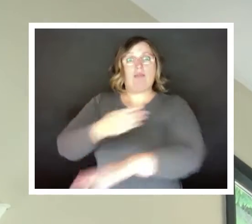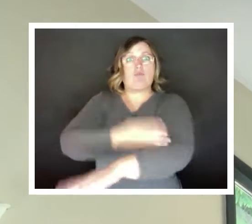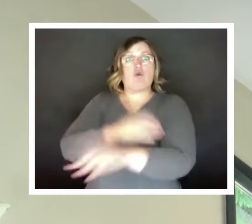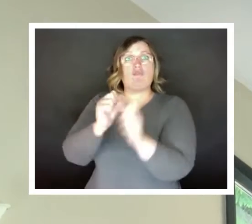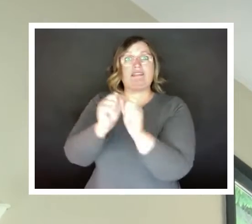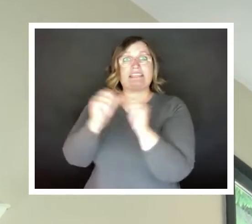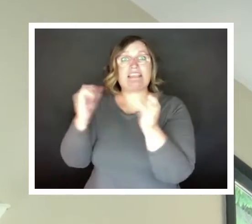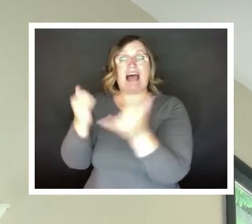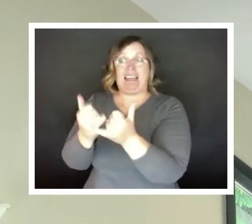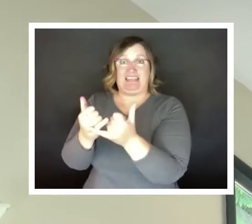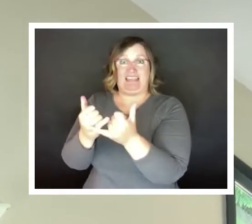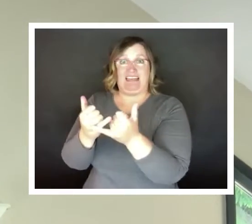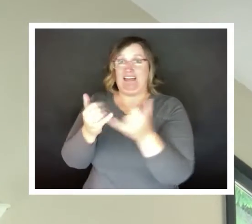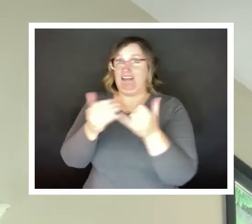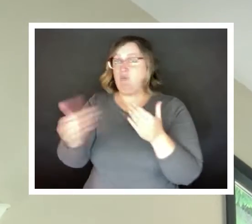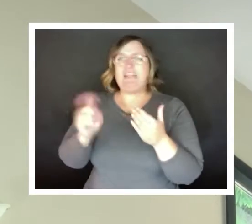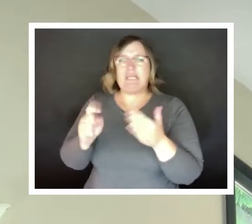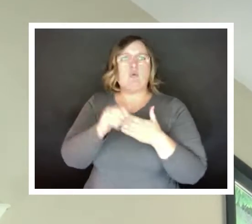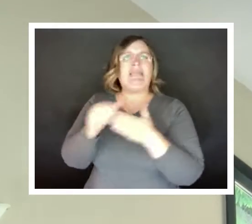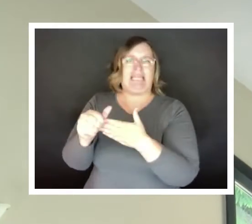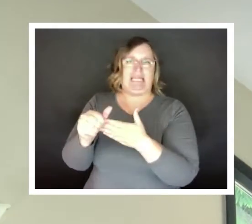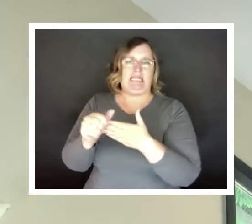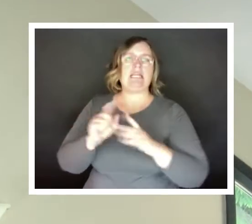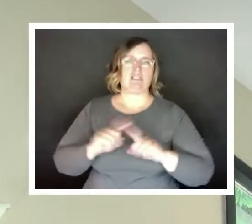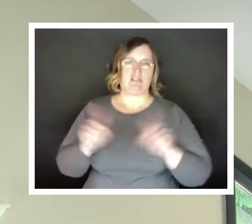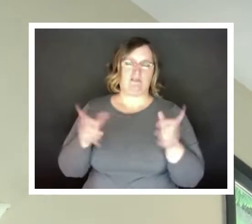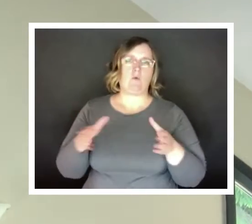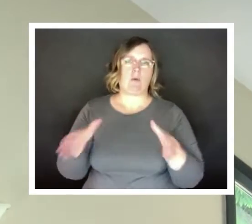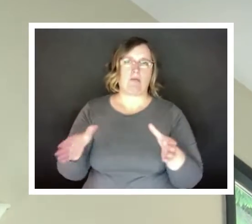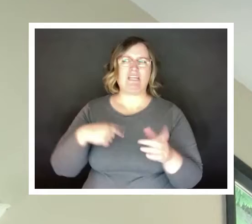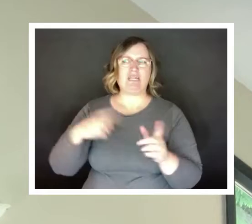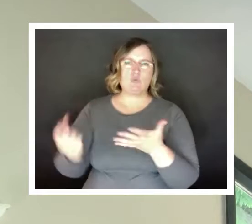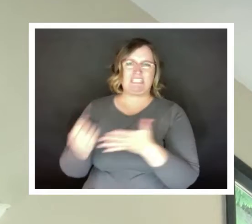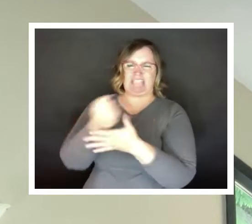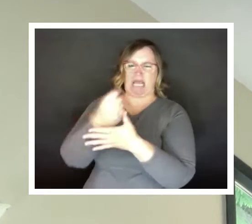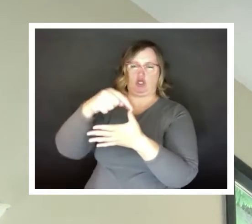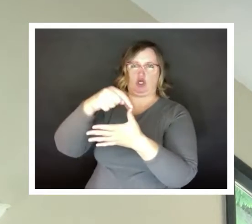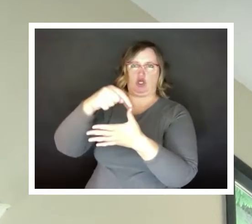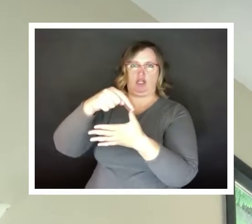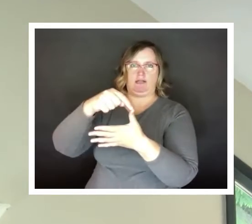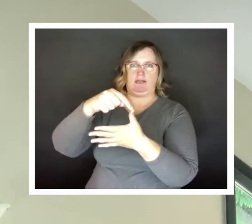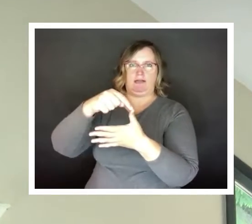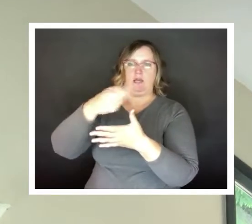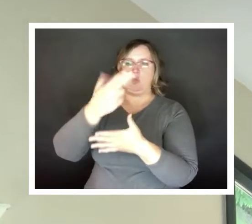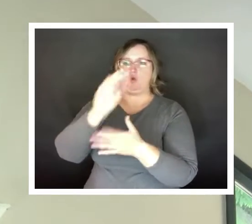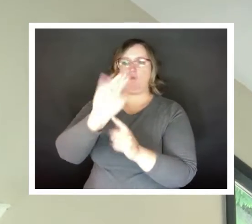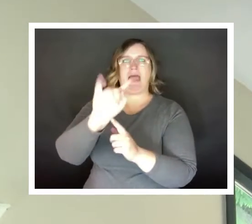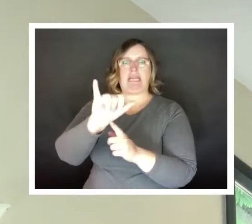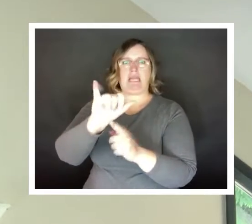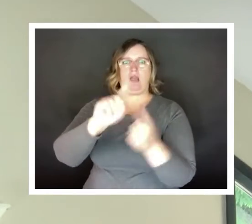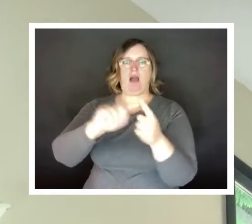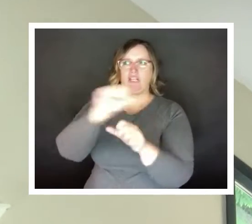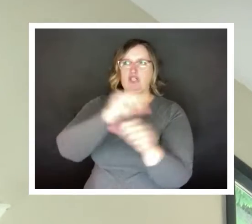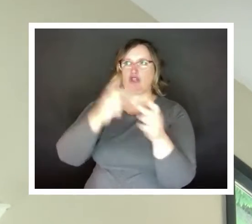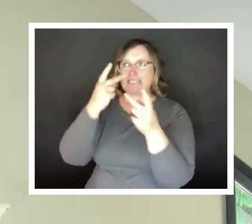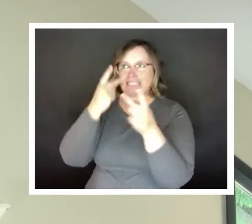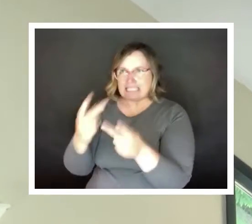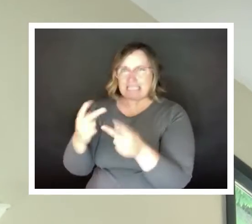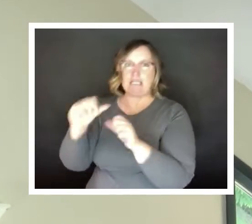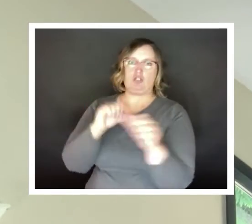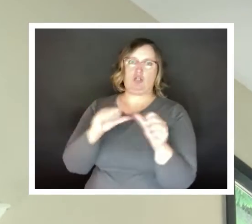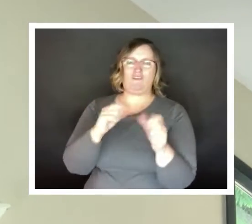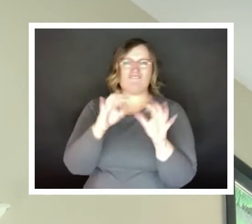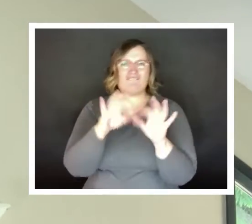past, we need to lead differently. We need to center the humanity of one another, see one another, value one